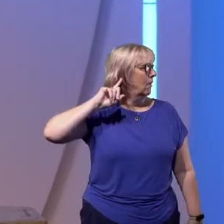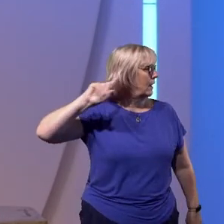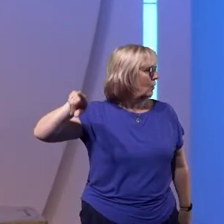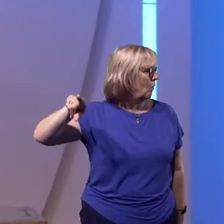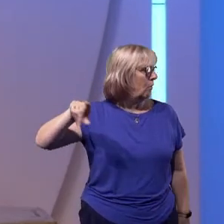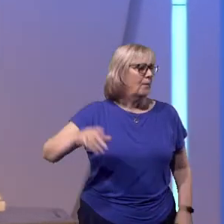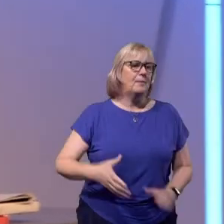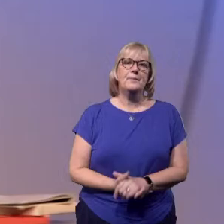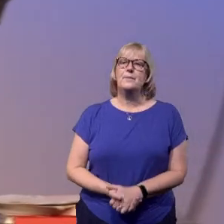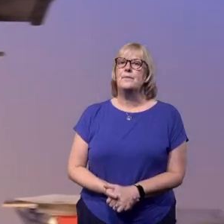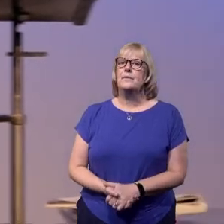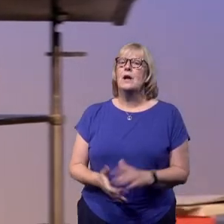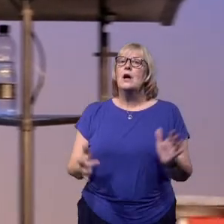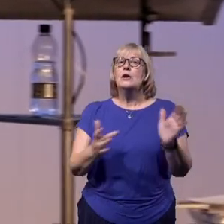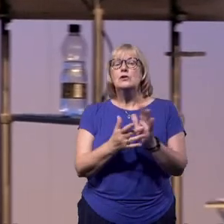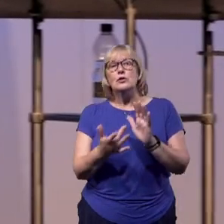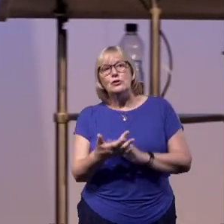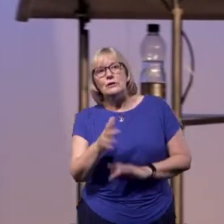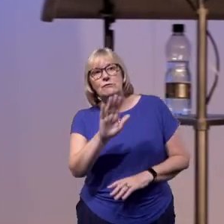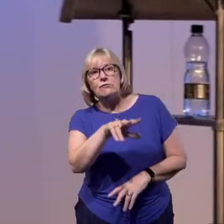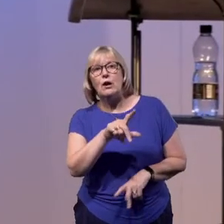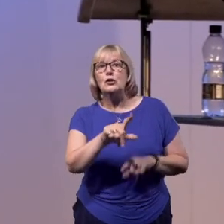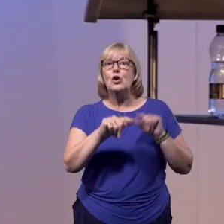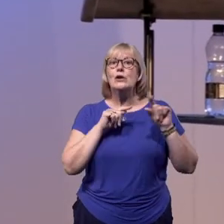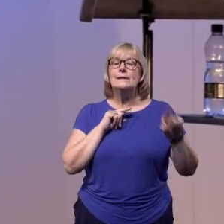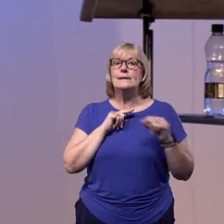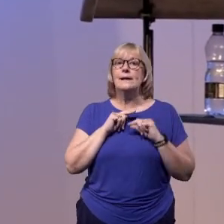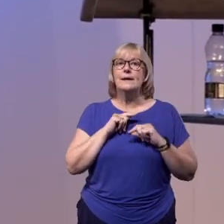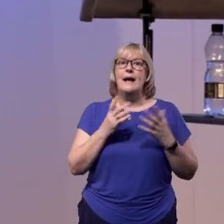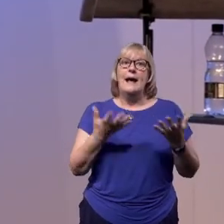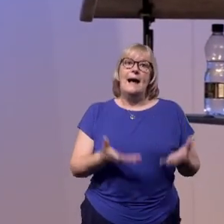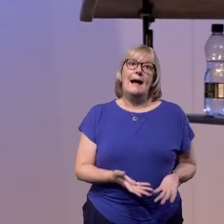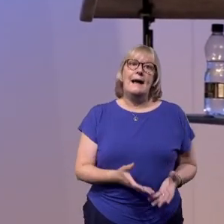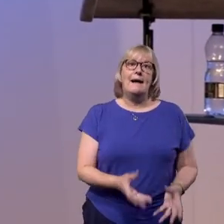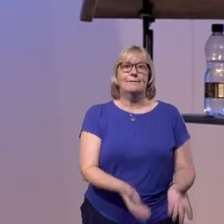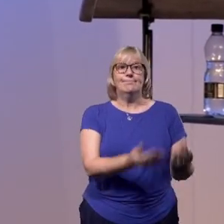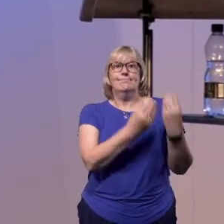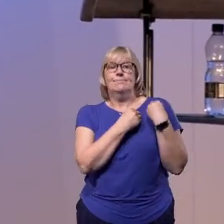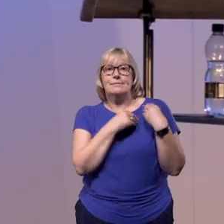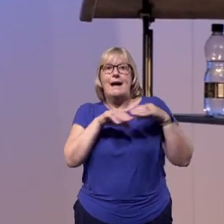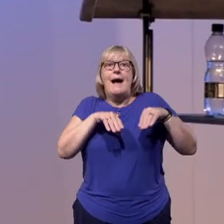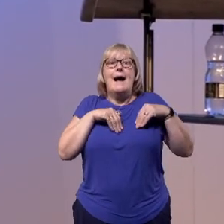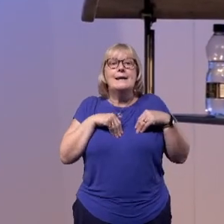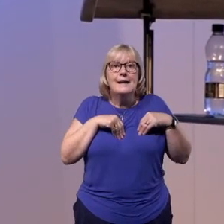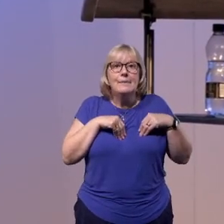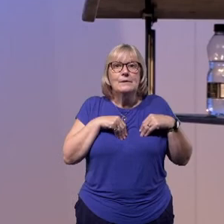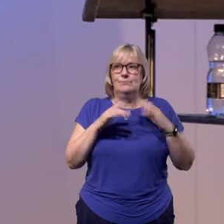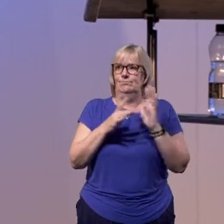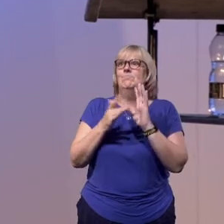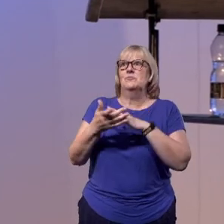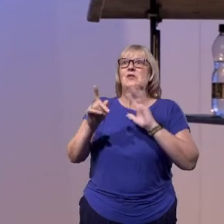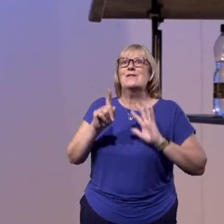when it comes to the call of Jesus, there's a choice. Either I take up my cross and follow Jesus, or I